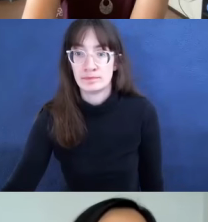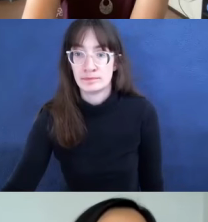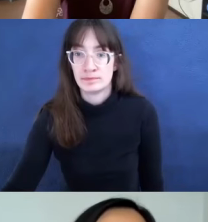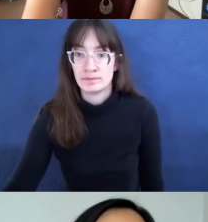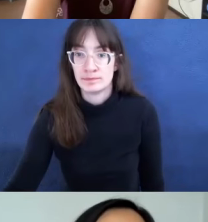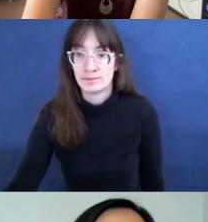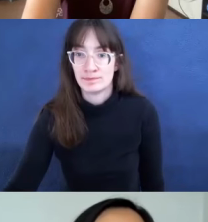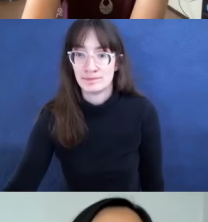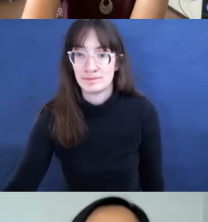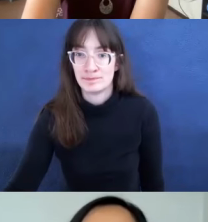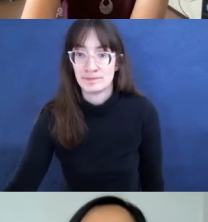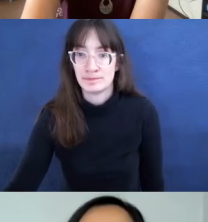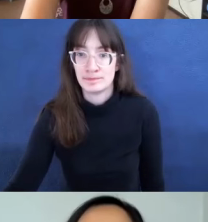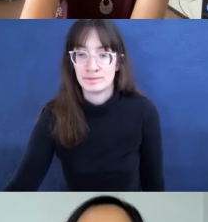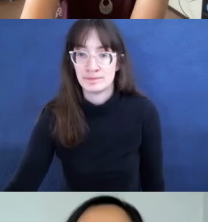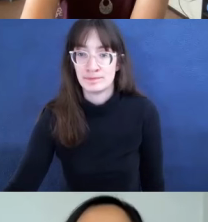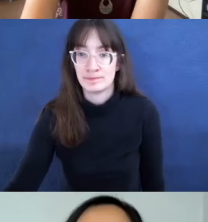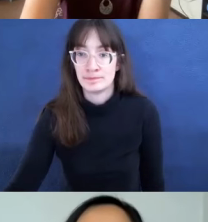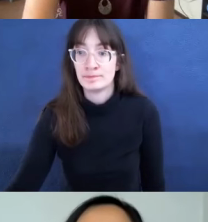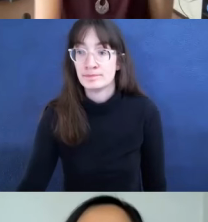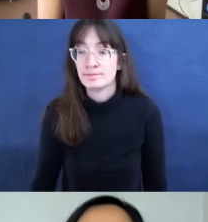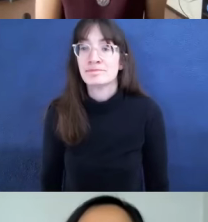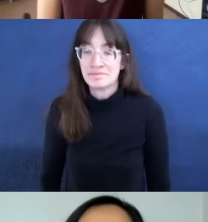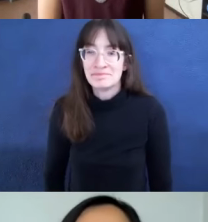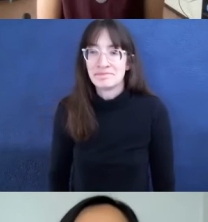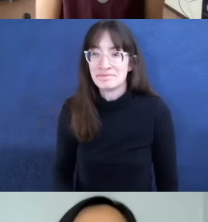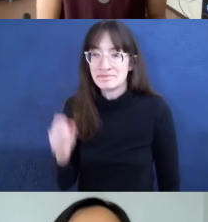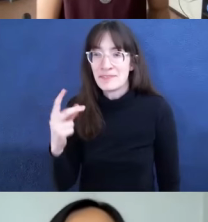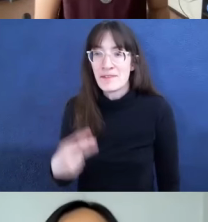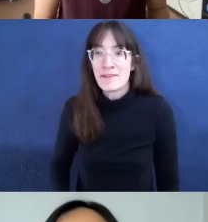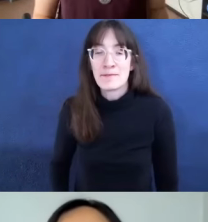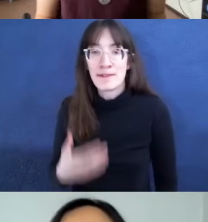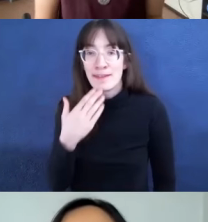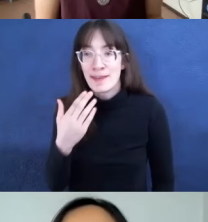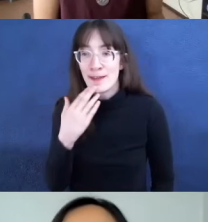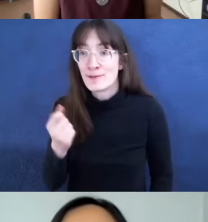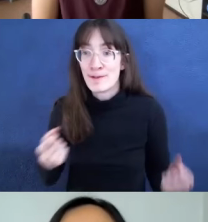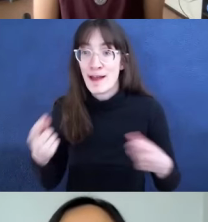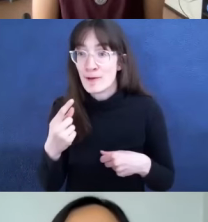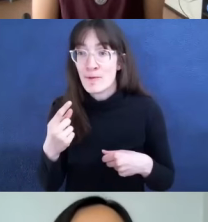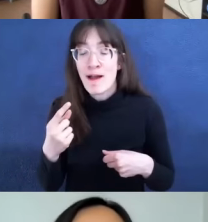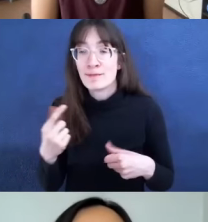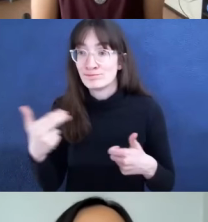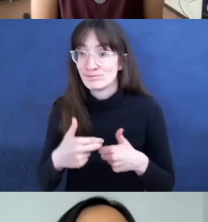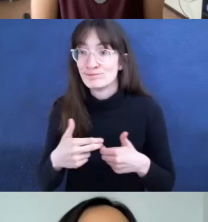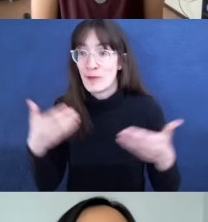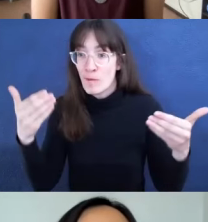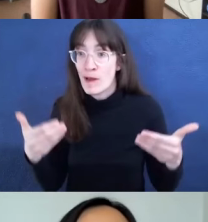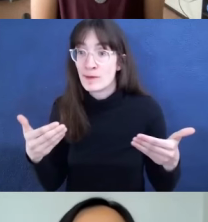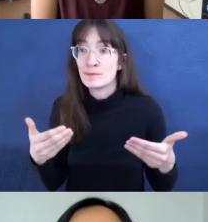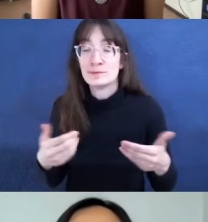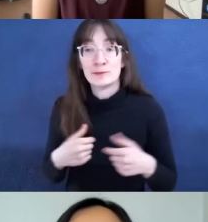All right. Well, thank you all so much for being here. Welcome to one of our webinars